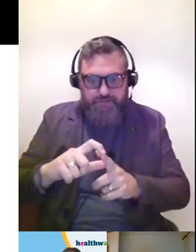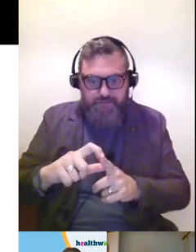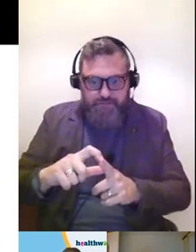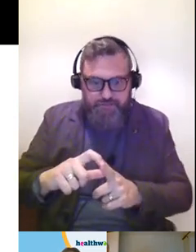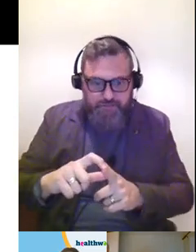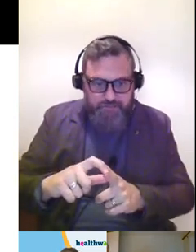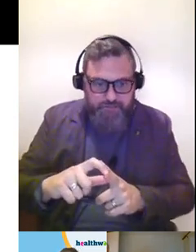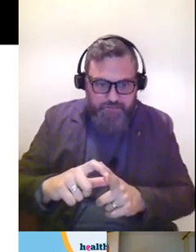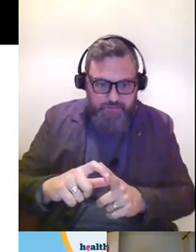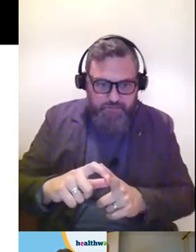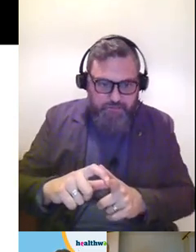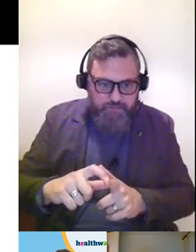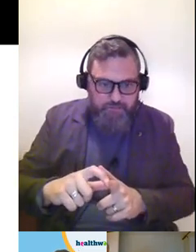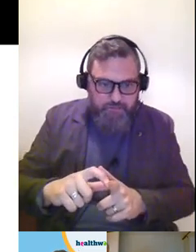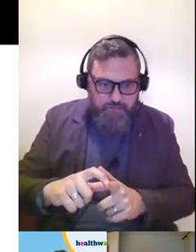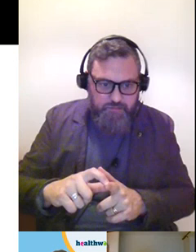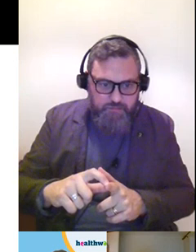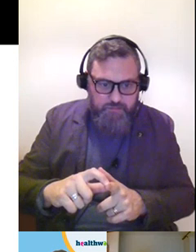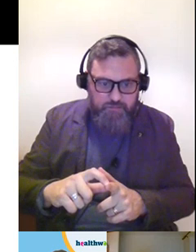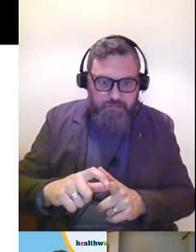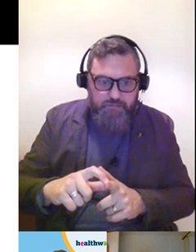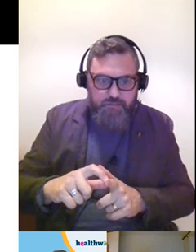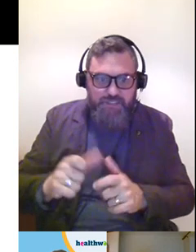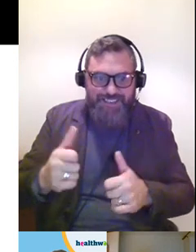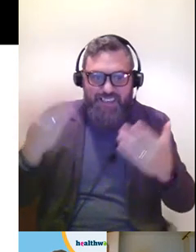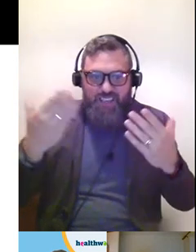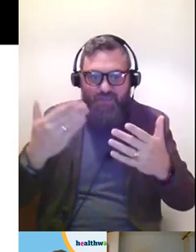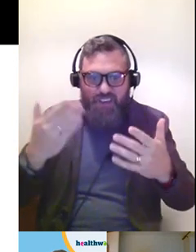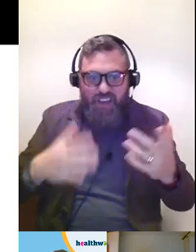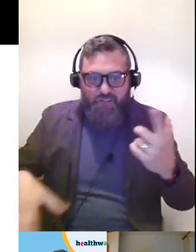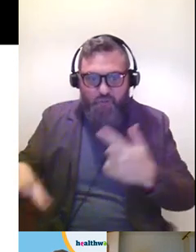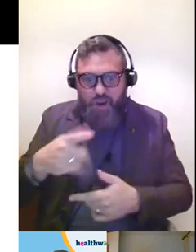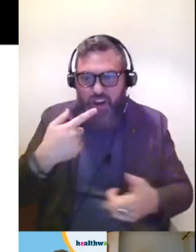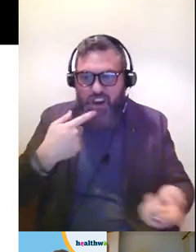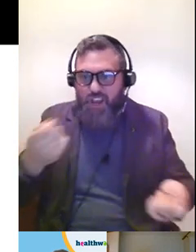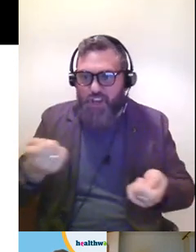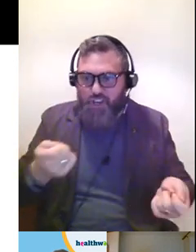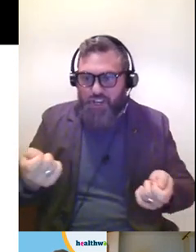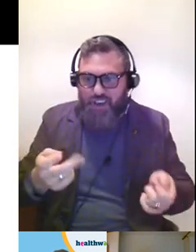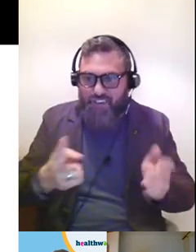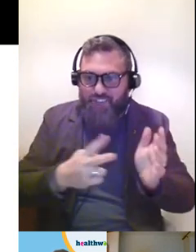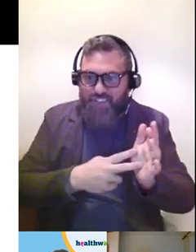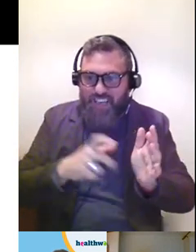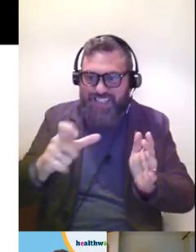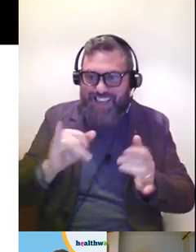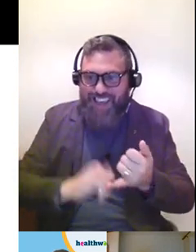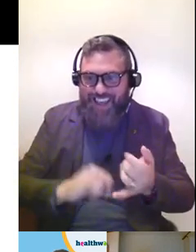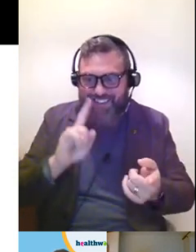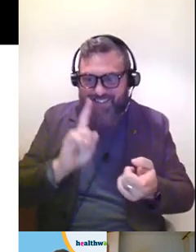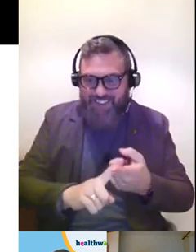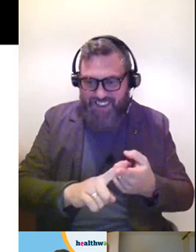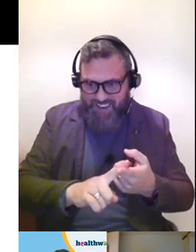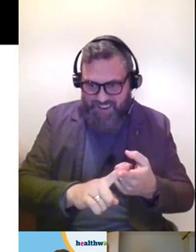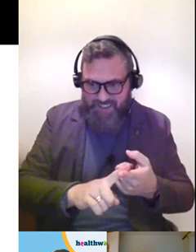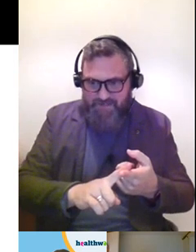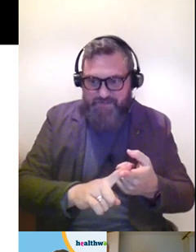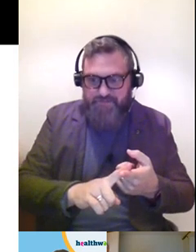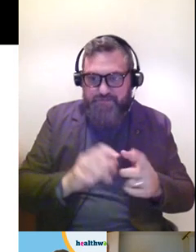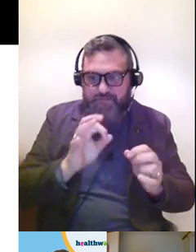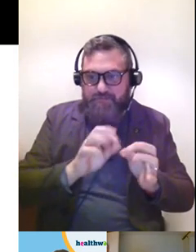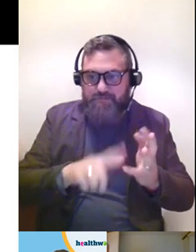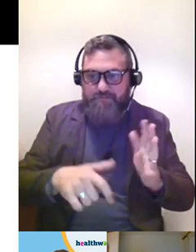Zoe. I'm wearing two hats this evening. Good evening, everybody. I chair the BCSE Partnership Board for Buckinghamshire. So BCSE, for